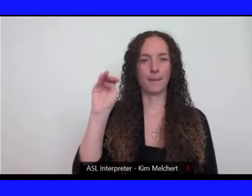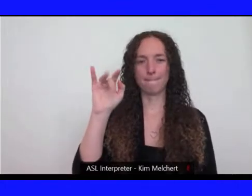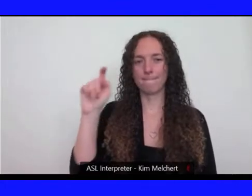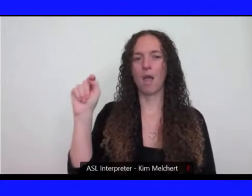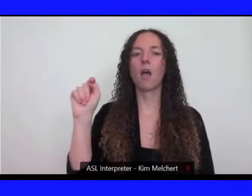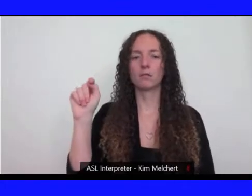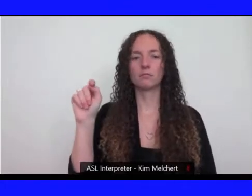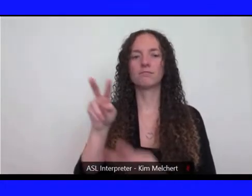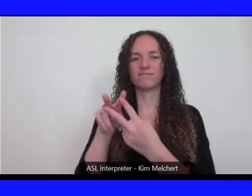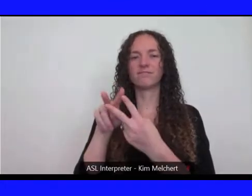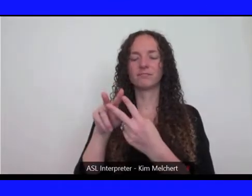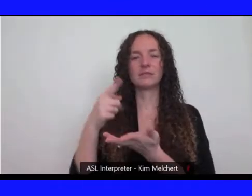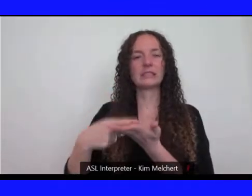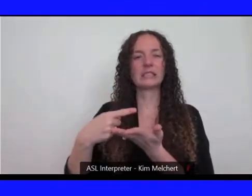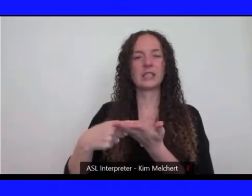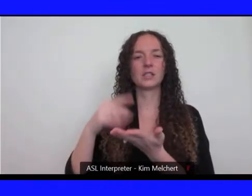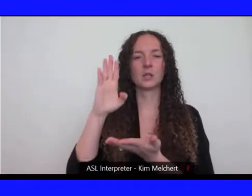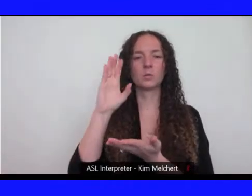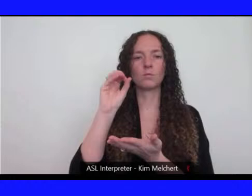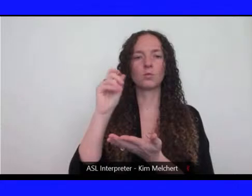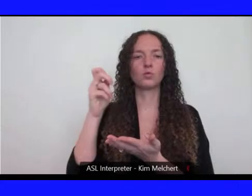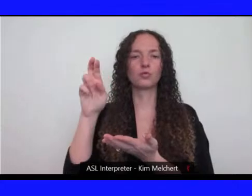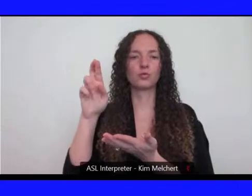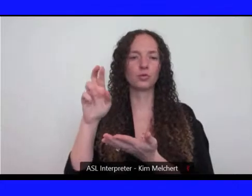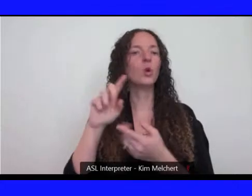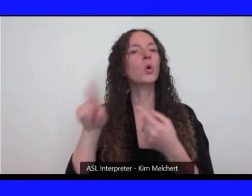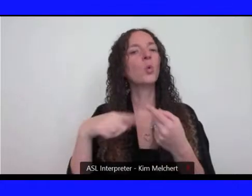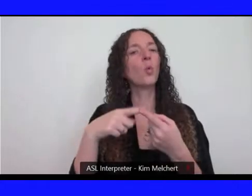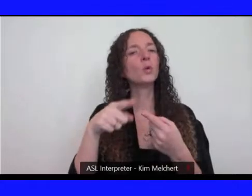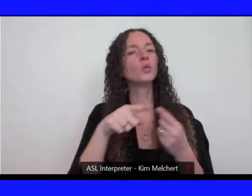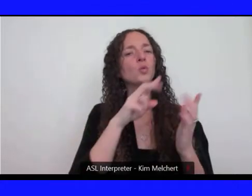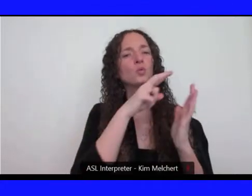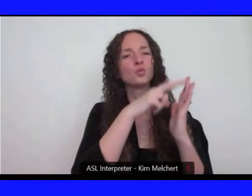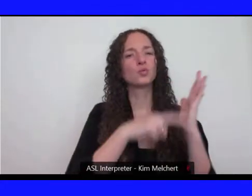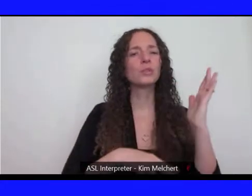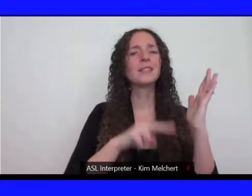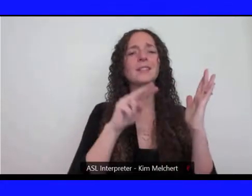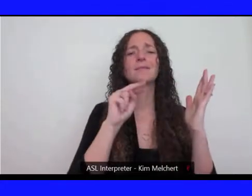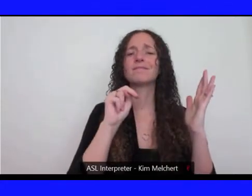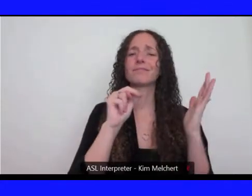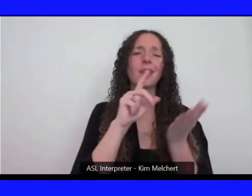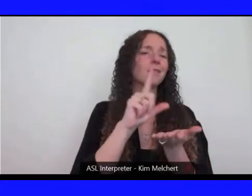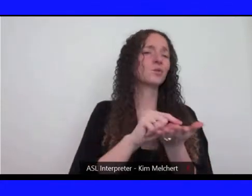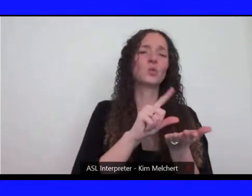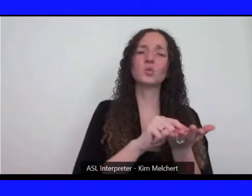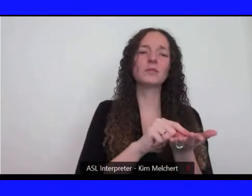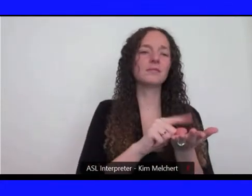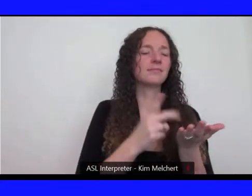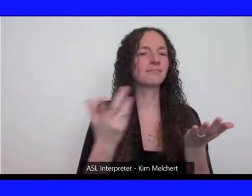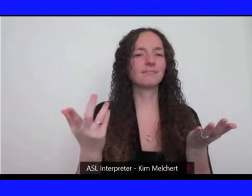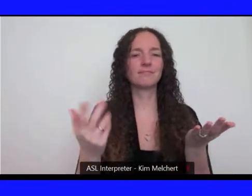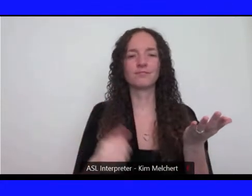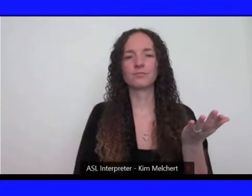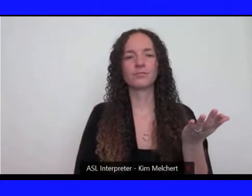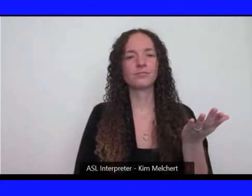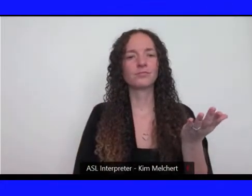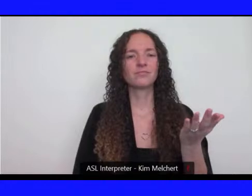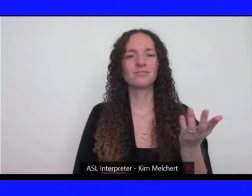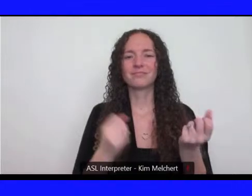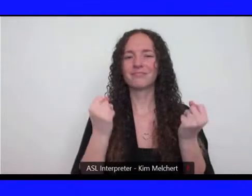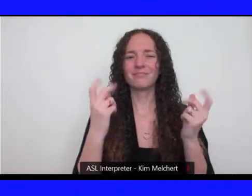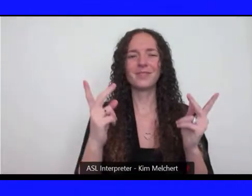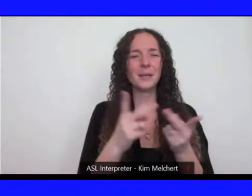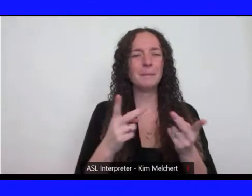capture that data, and I believe that next quarter we're going to see an increase on significant increase on this particular metric.